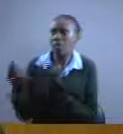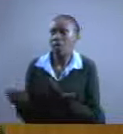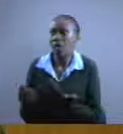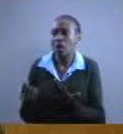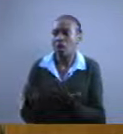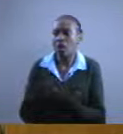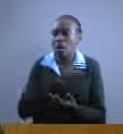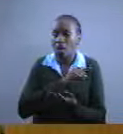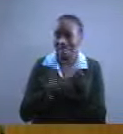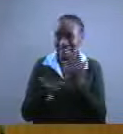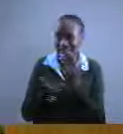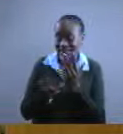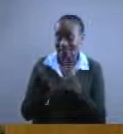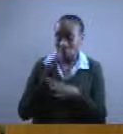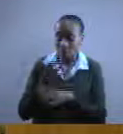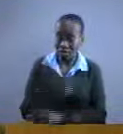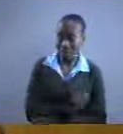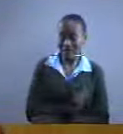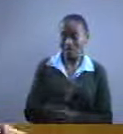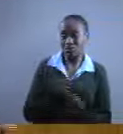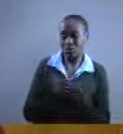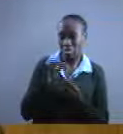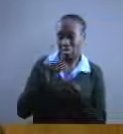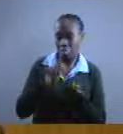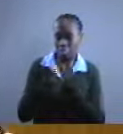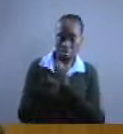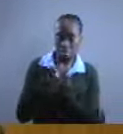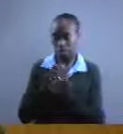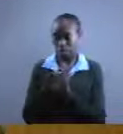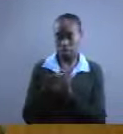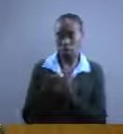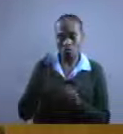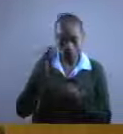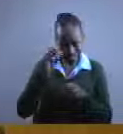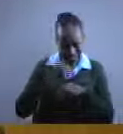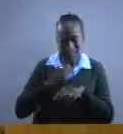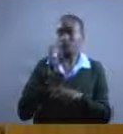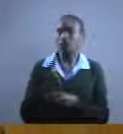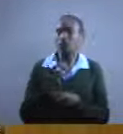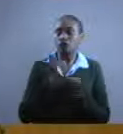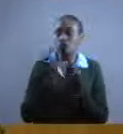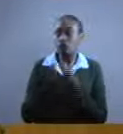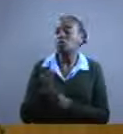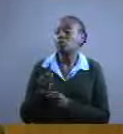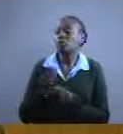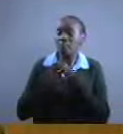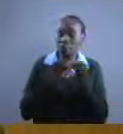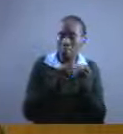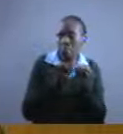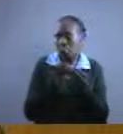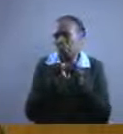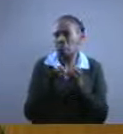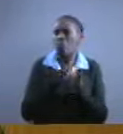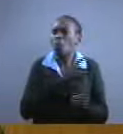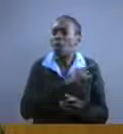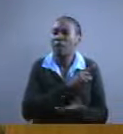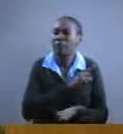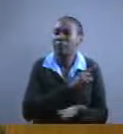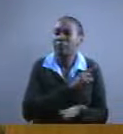the technical working. As a result, then, we were to look at the amendments and making sure that those amendments are